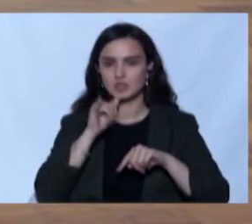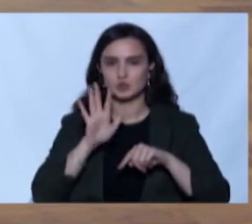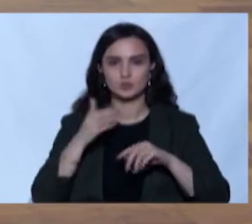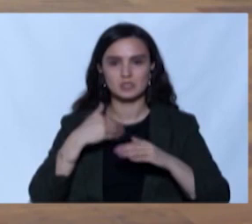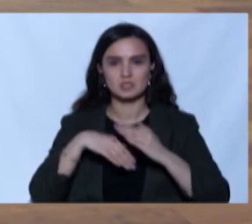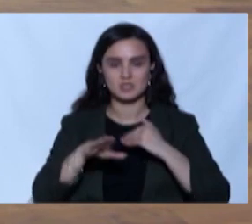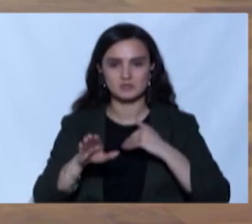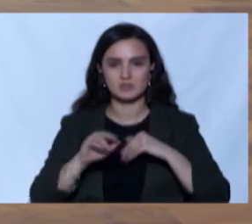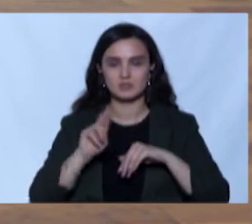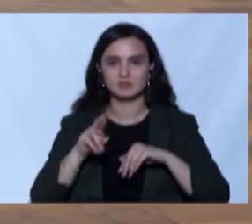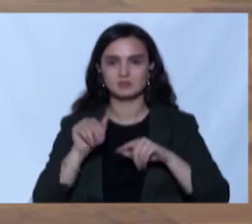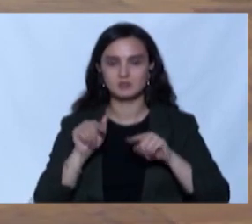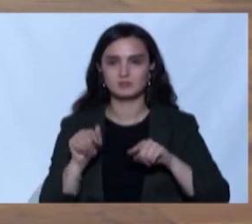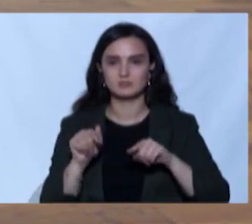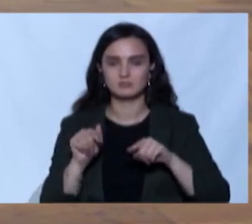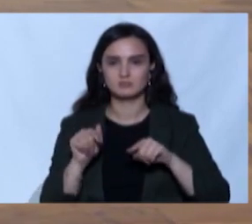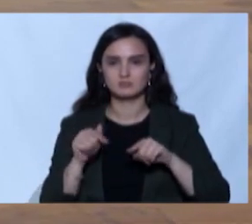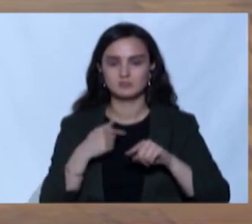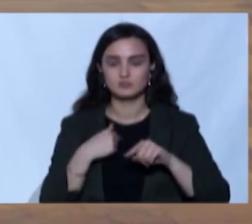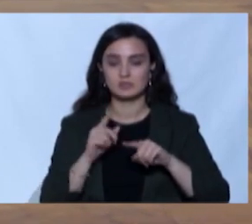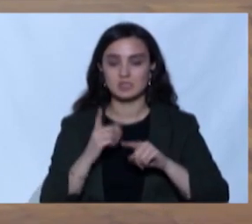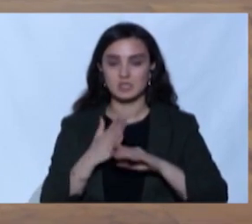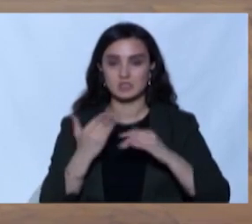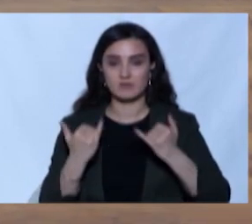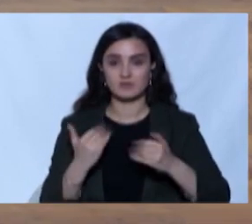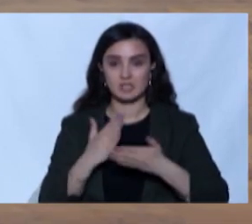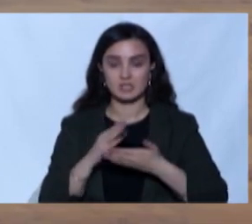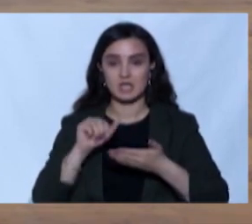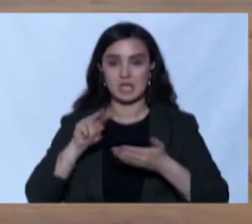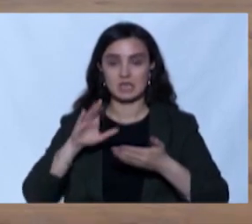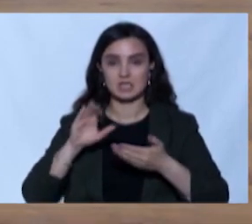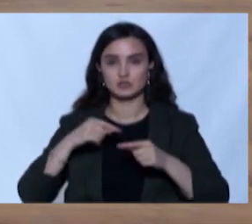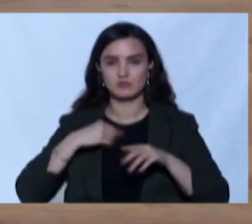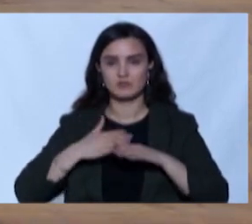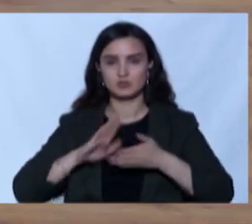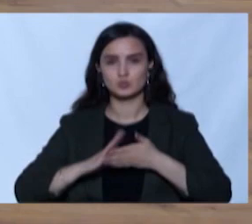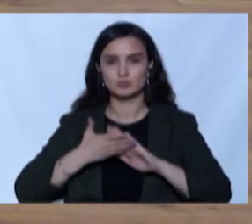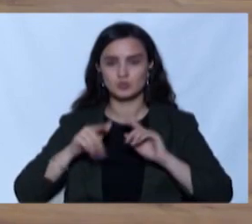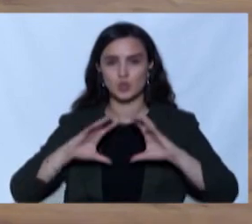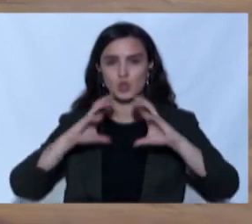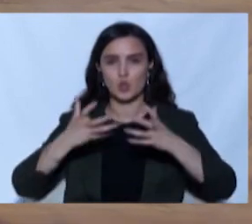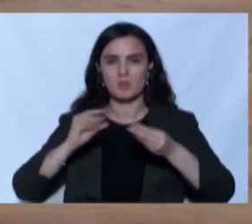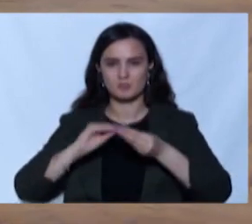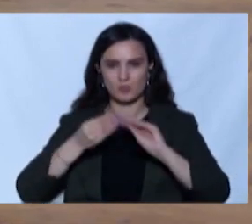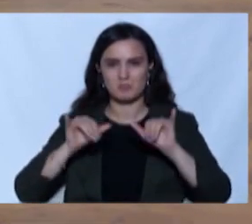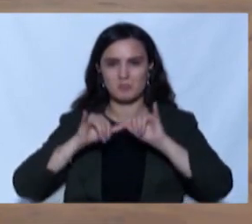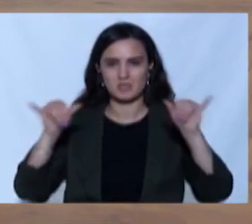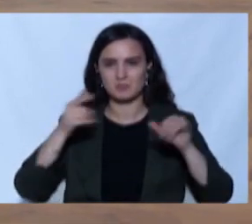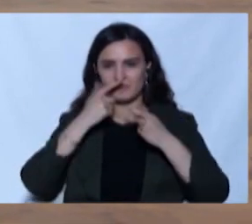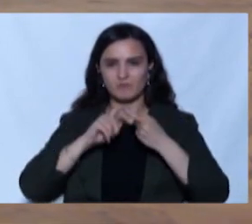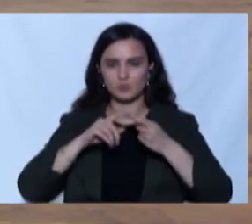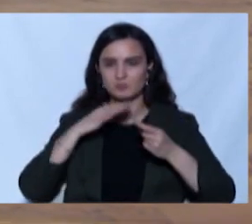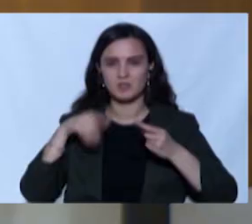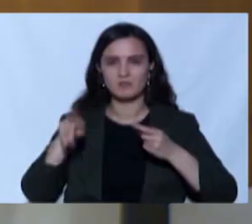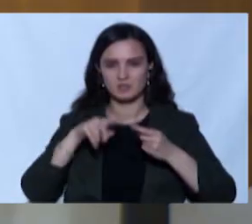anywhere. And well, what do we have today, Alex? We have a situation of a global pandemic, and many people are